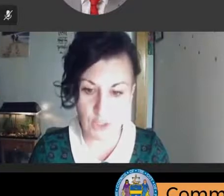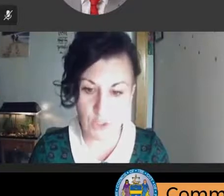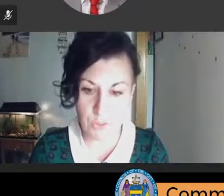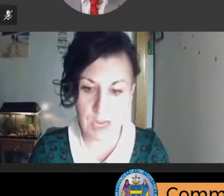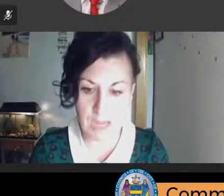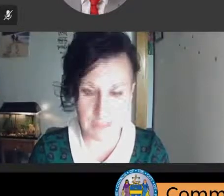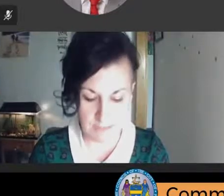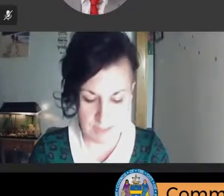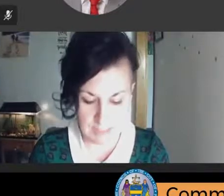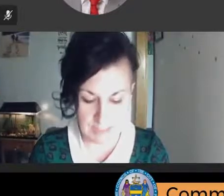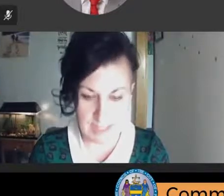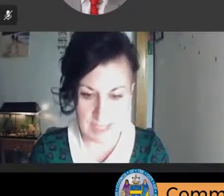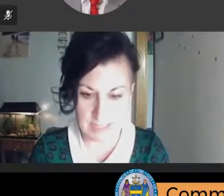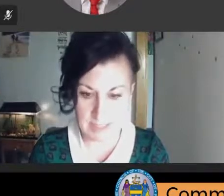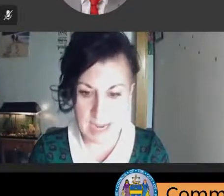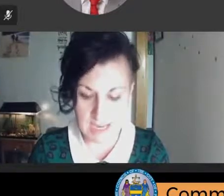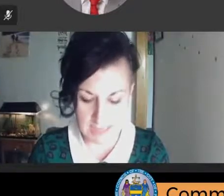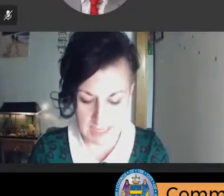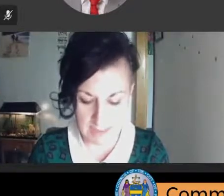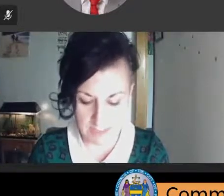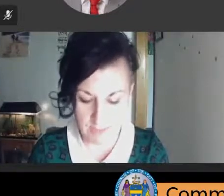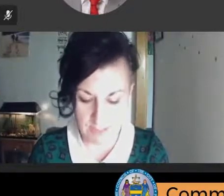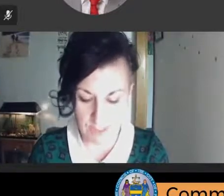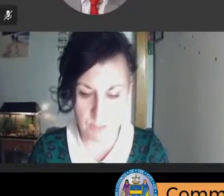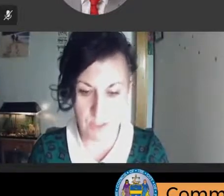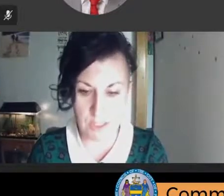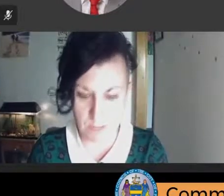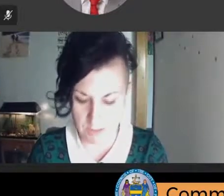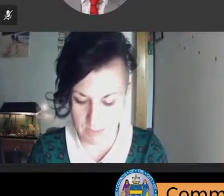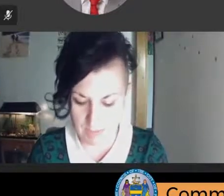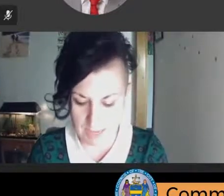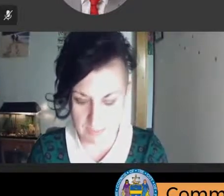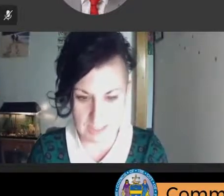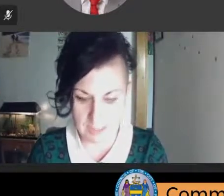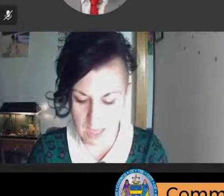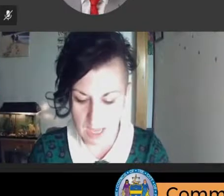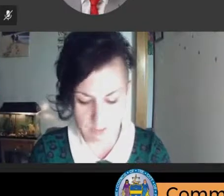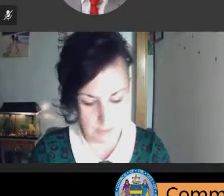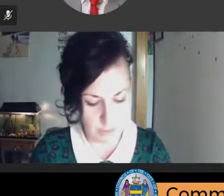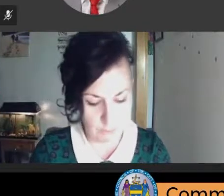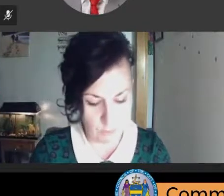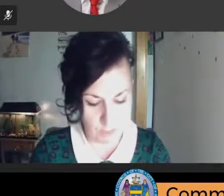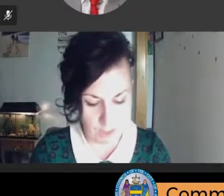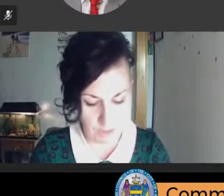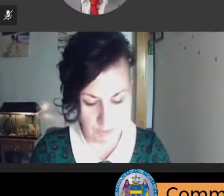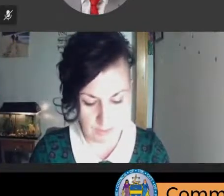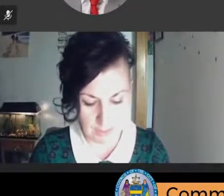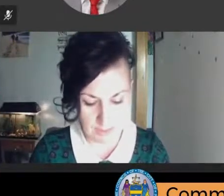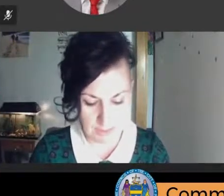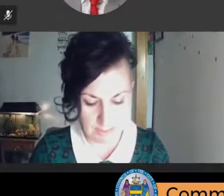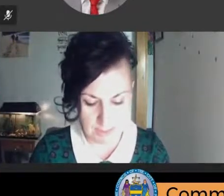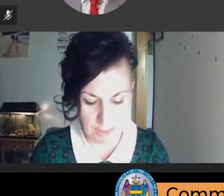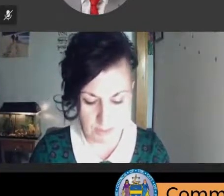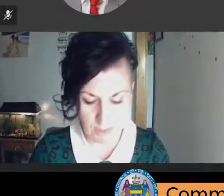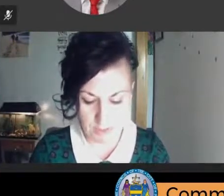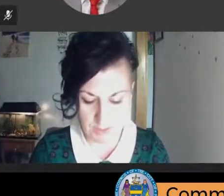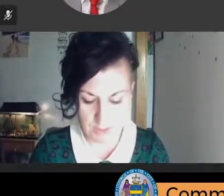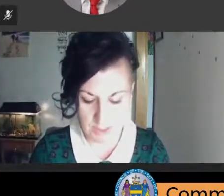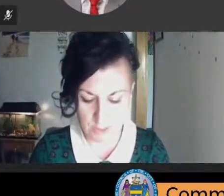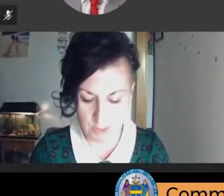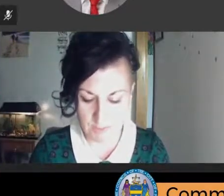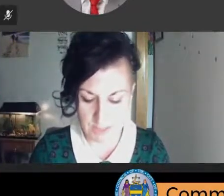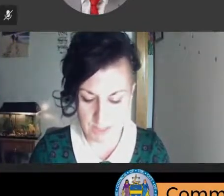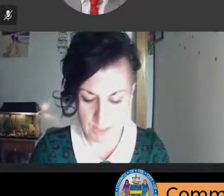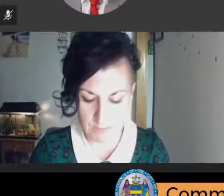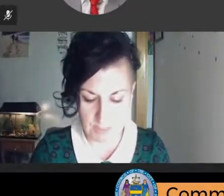disabilities do not live in these settings. They live in the community with their family. Vision for Equality would like this committee to be aware that the